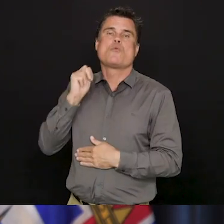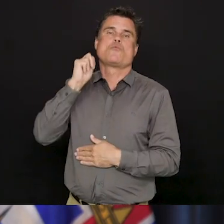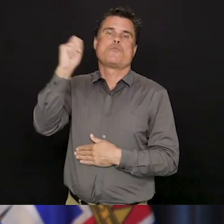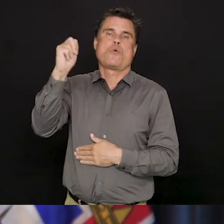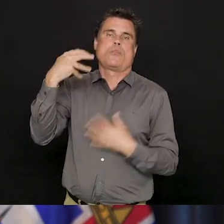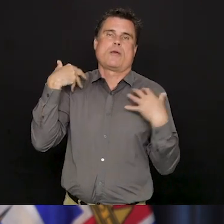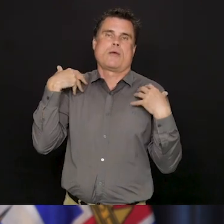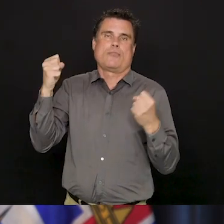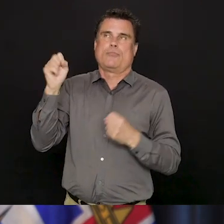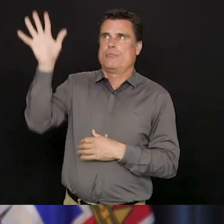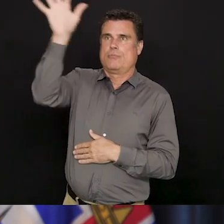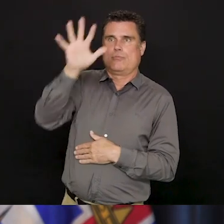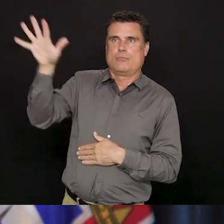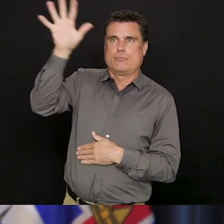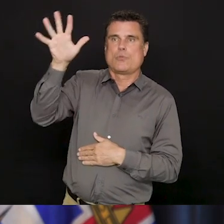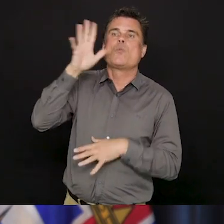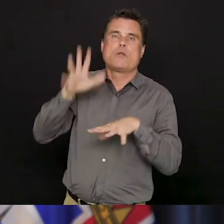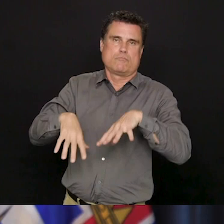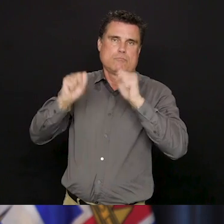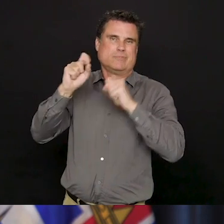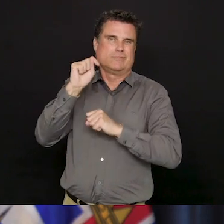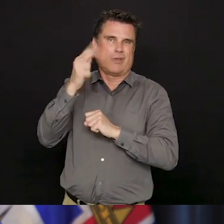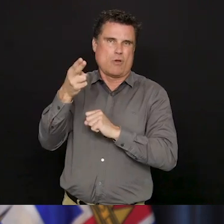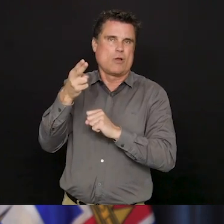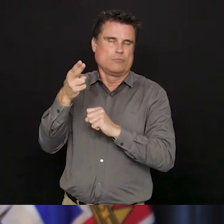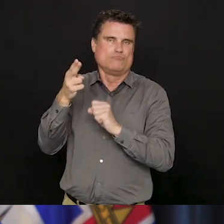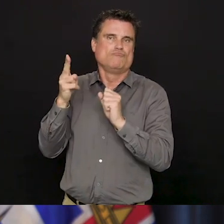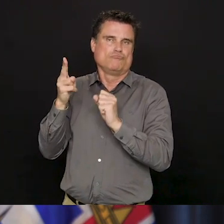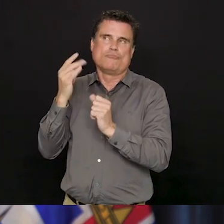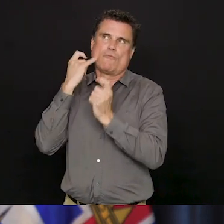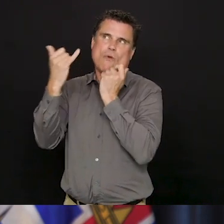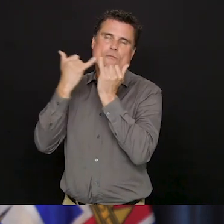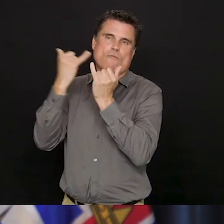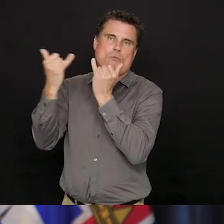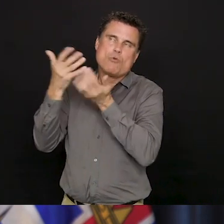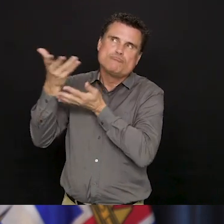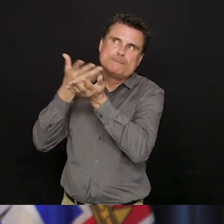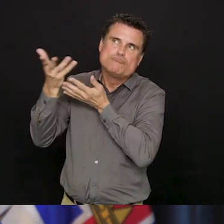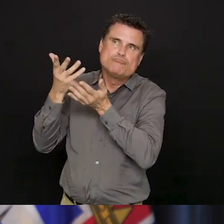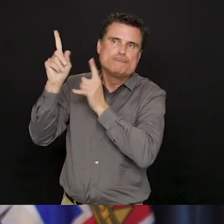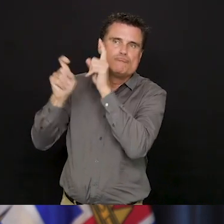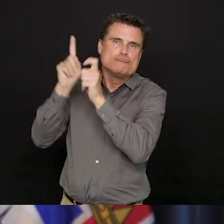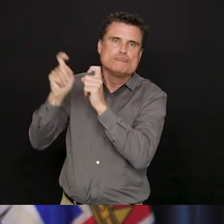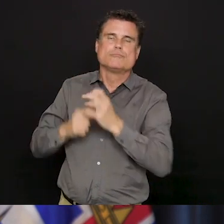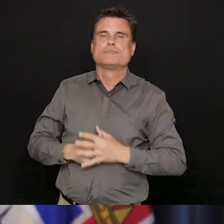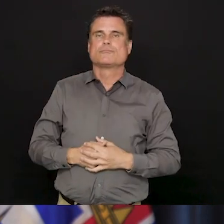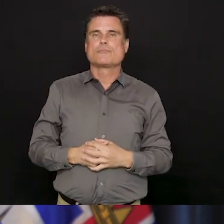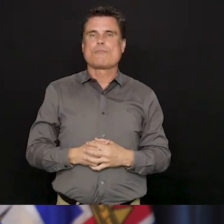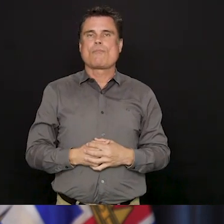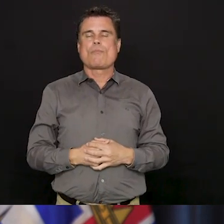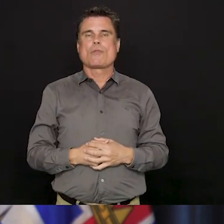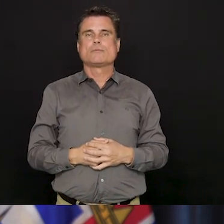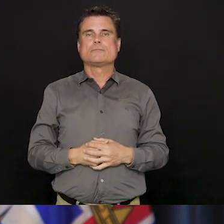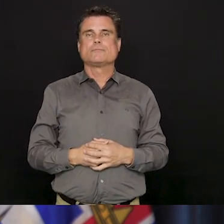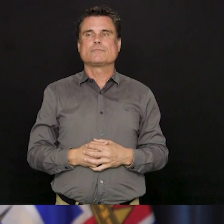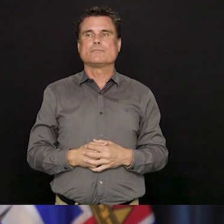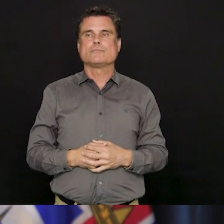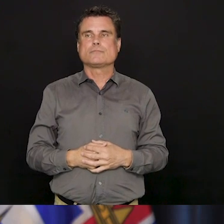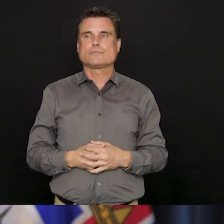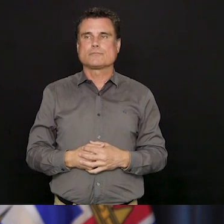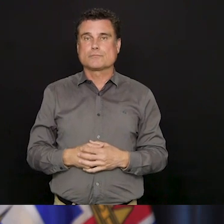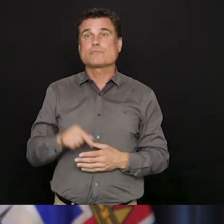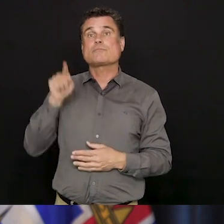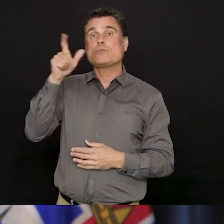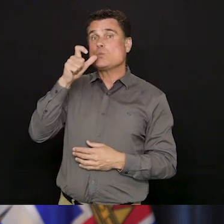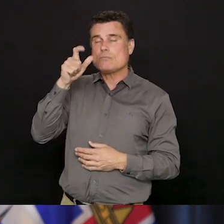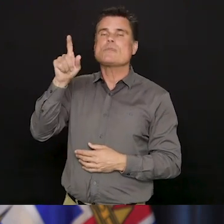and Doug Donaldson, and with Kathy Ulrich, the CEO of Northern Health, and Raina Fumerton, the Medical Officer of Health, Medical Health Officer, I should